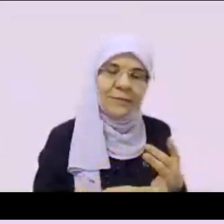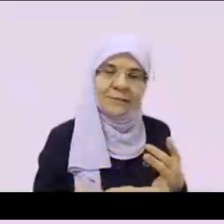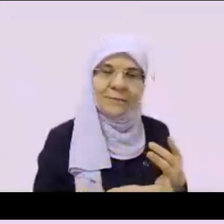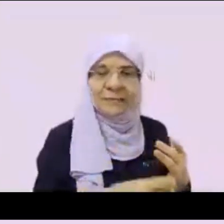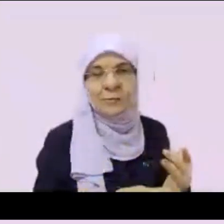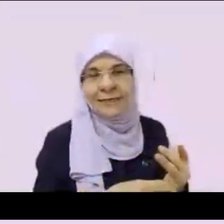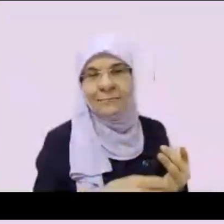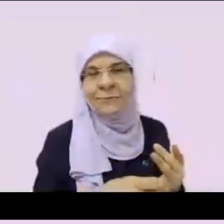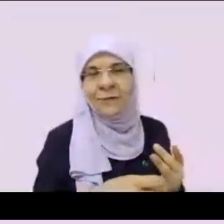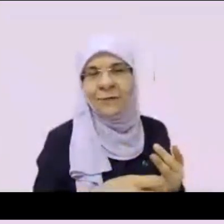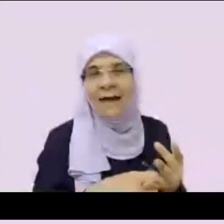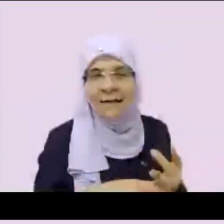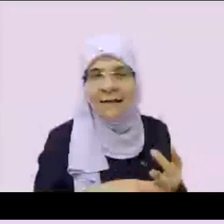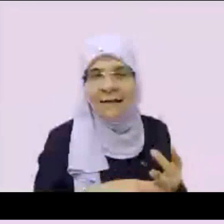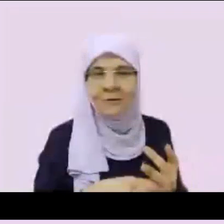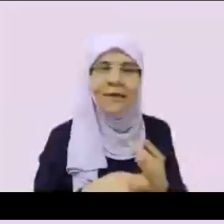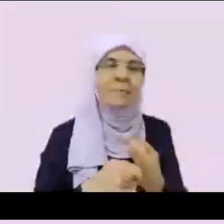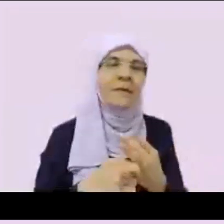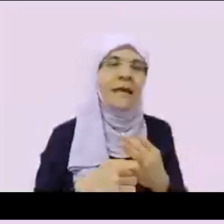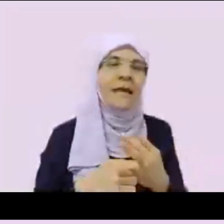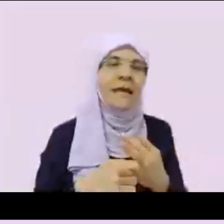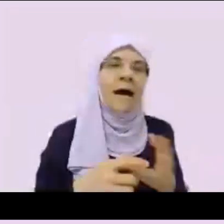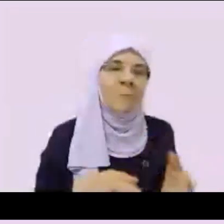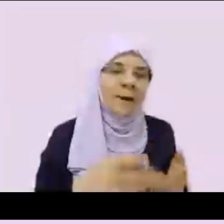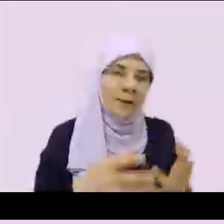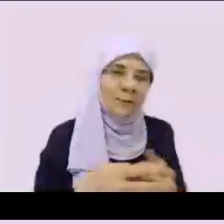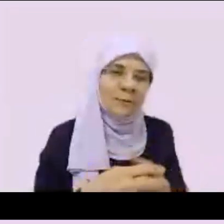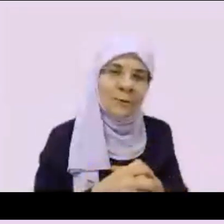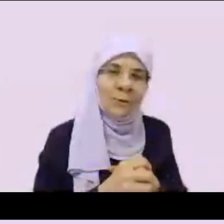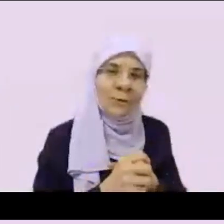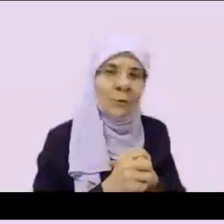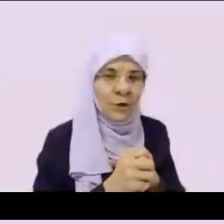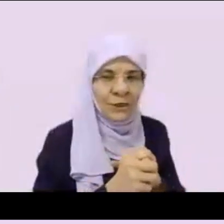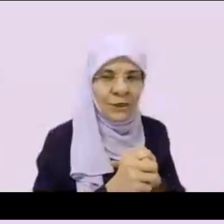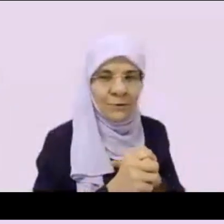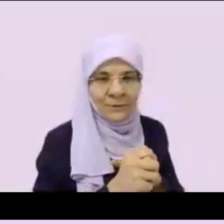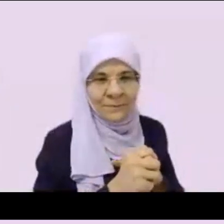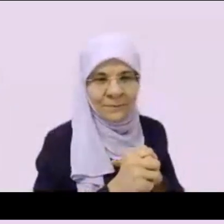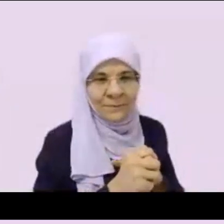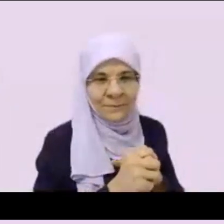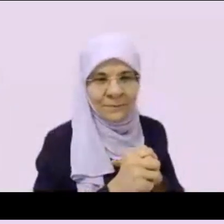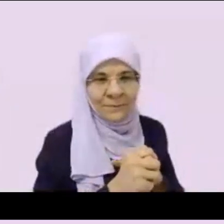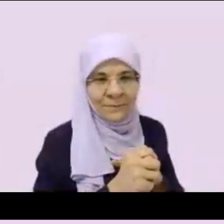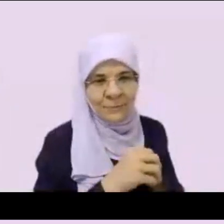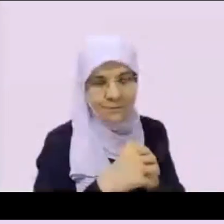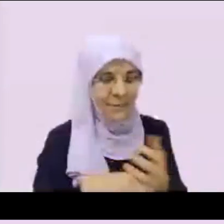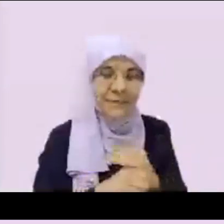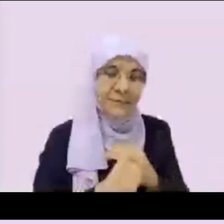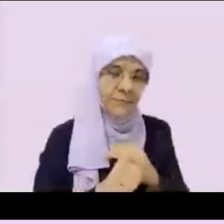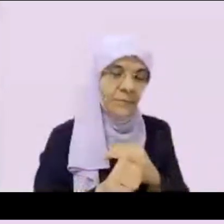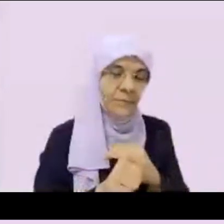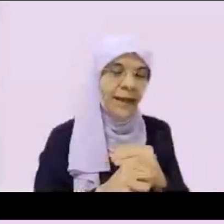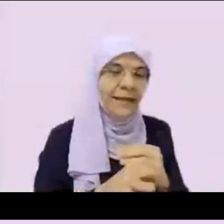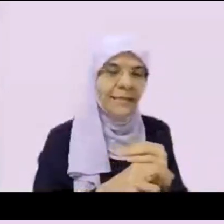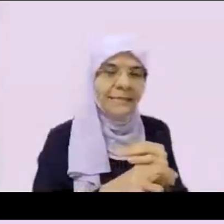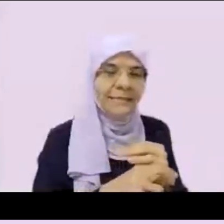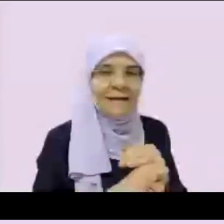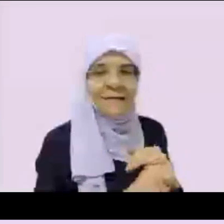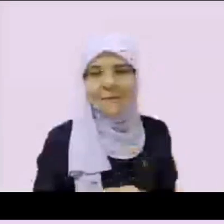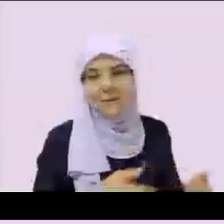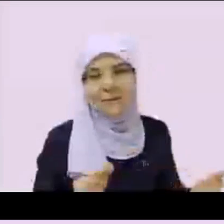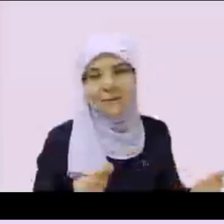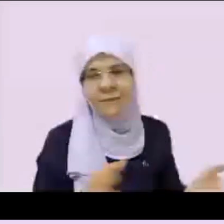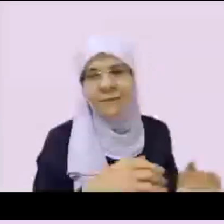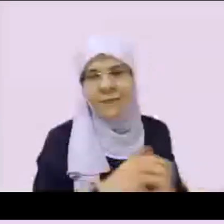Professor Anne Laureate among those who won the Nobel Prize in 2023. The first reason is that